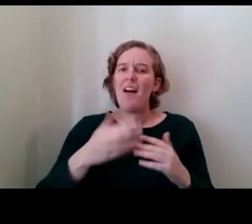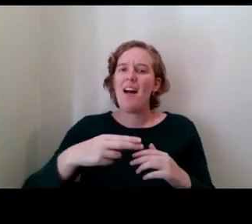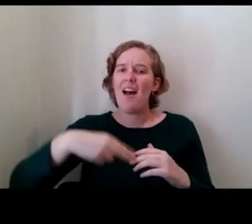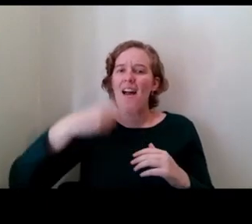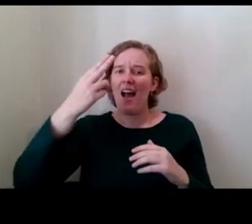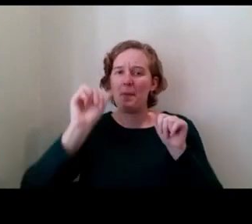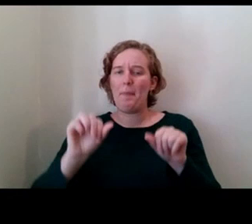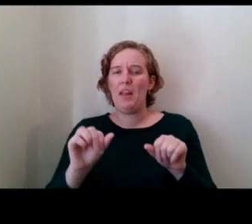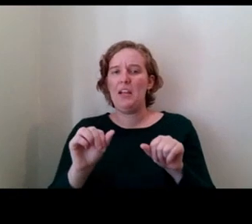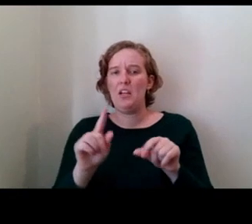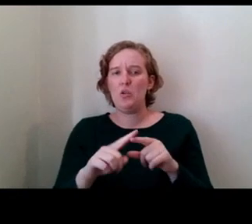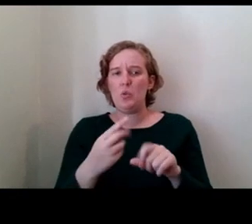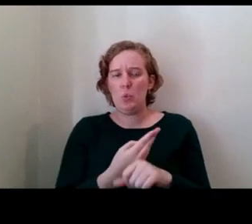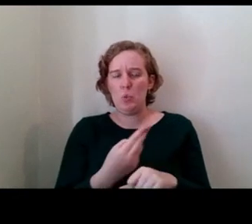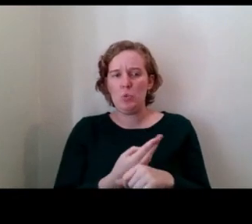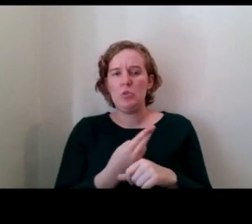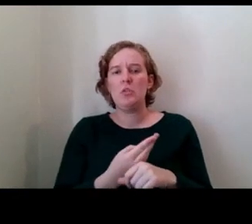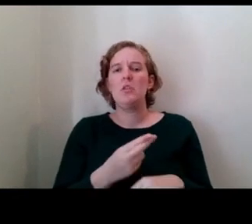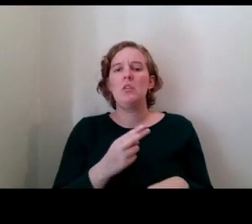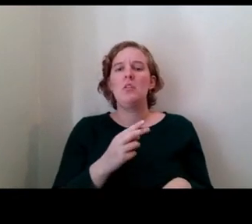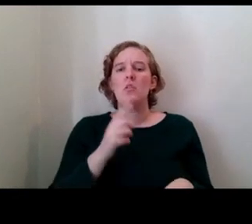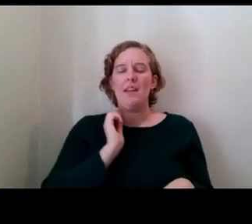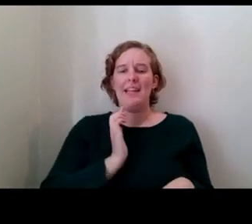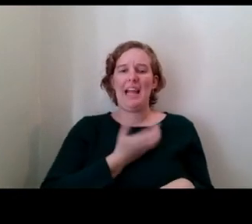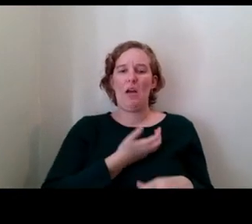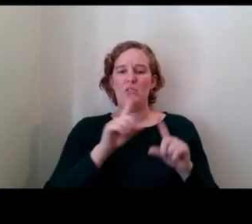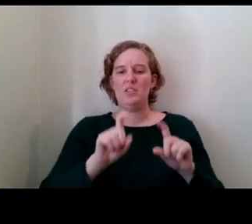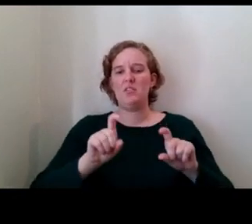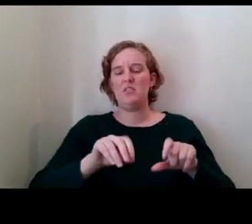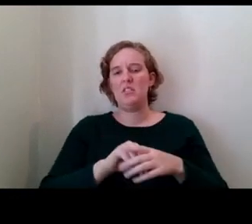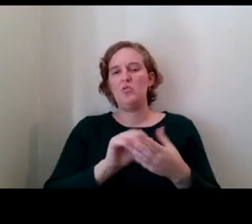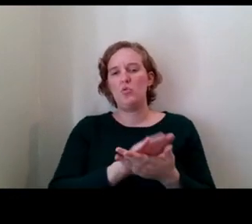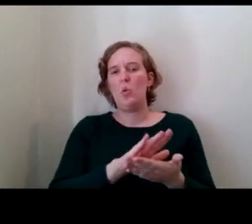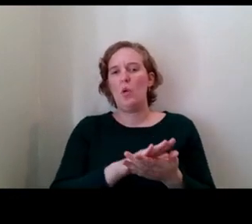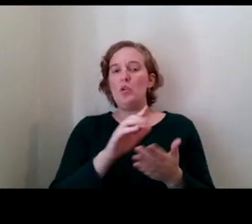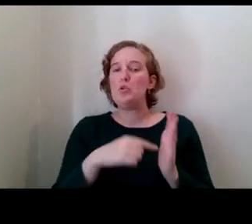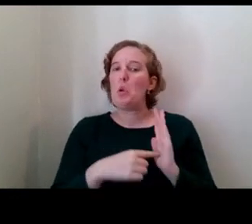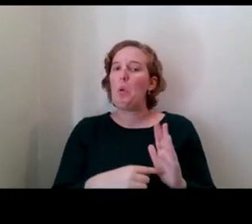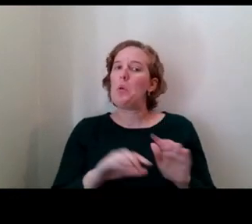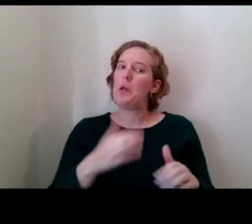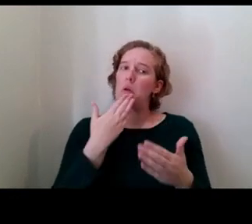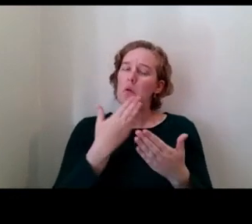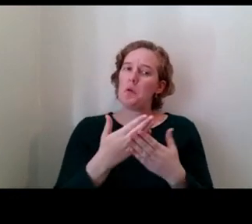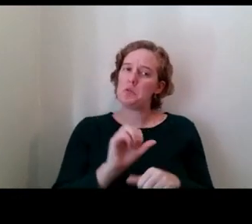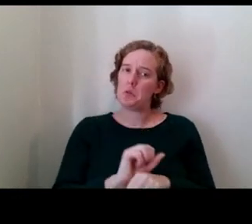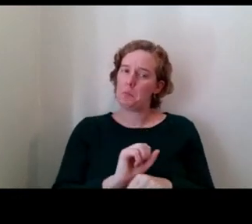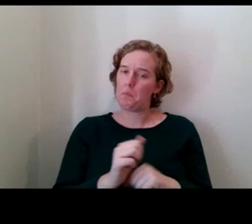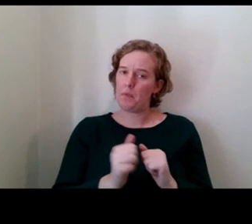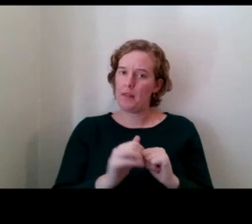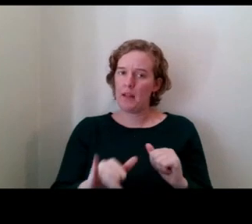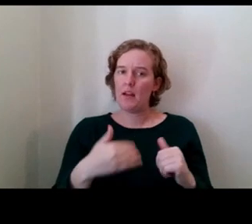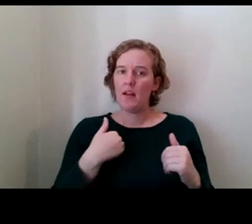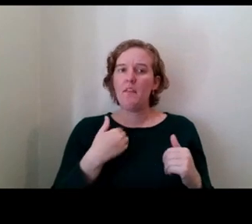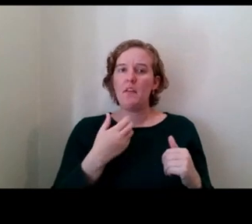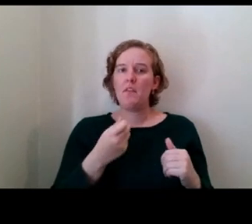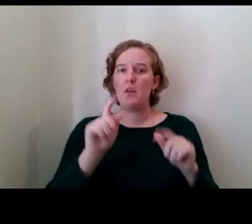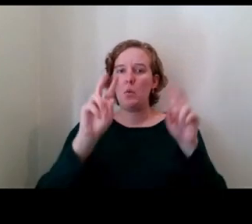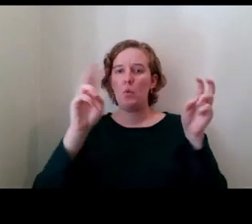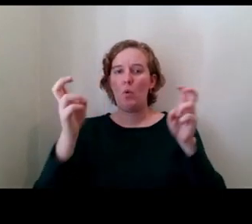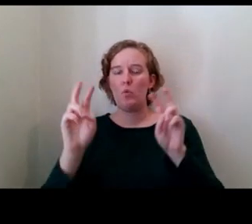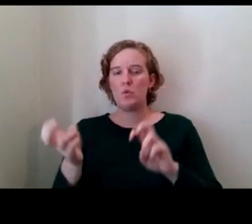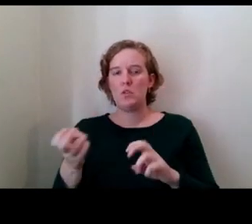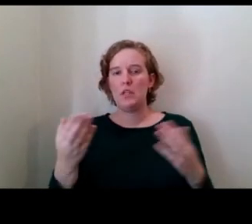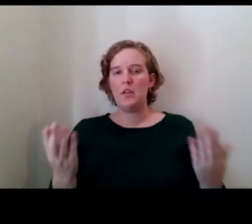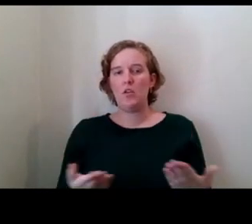think our school pilots showed we actually did a pretty good job. I've got a couple of quotes here on the slide, and both